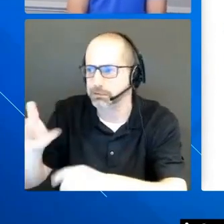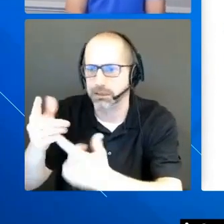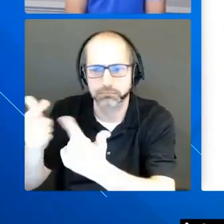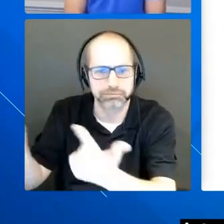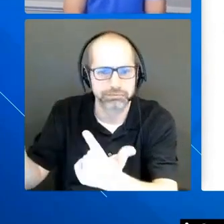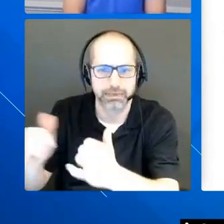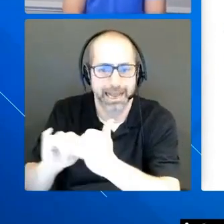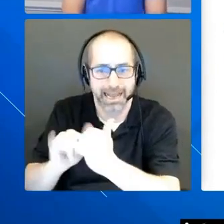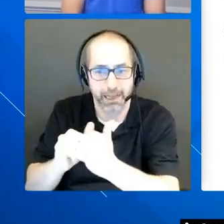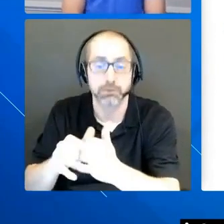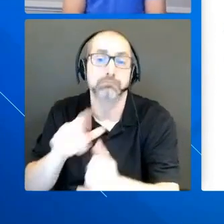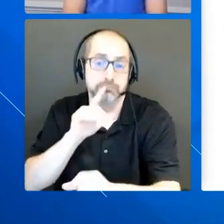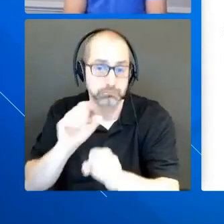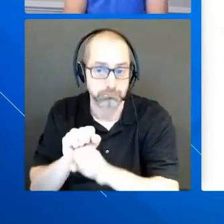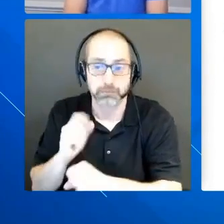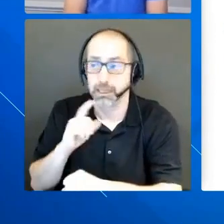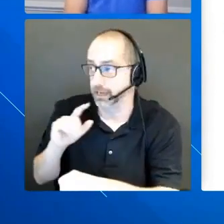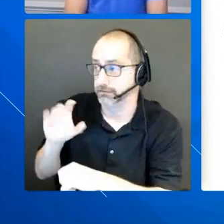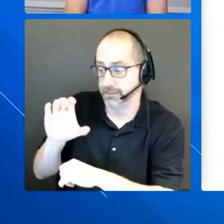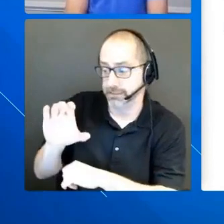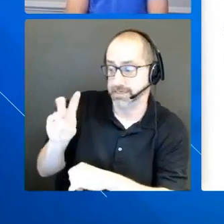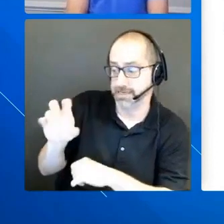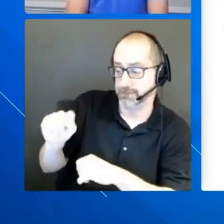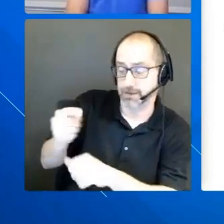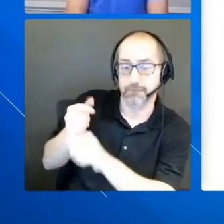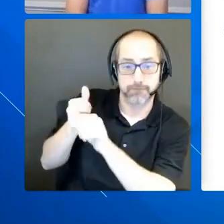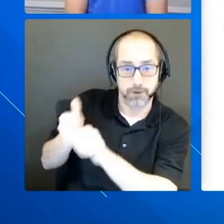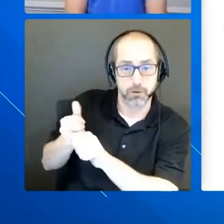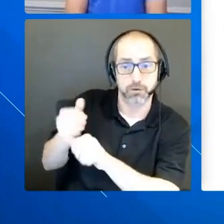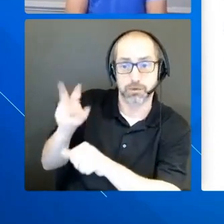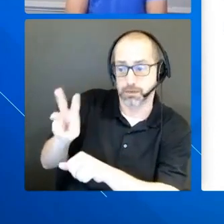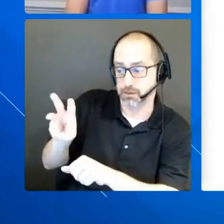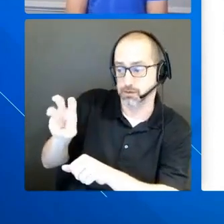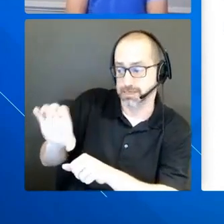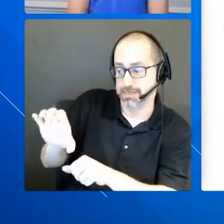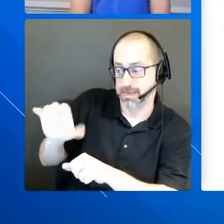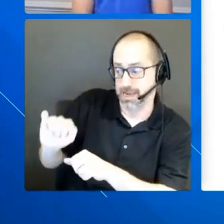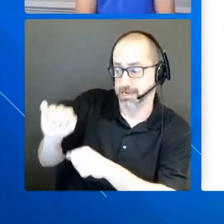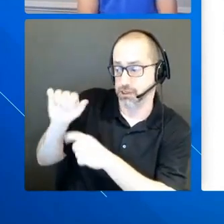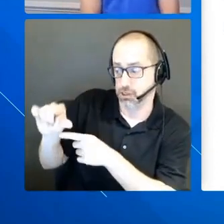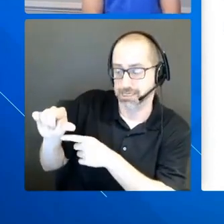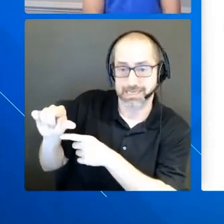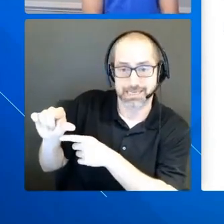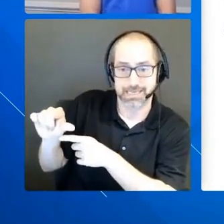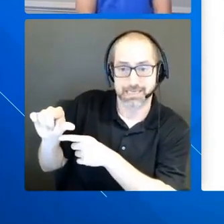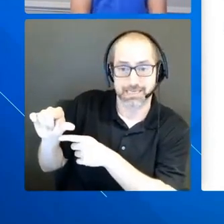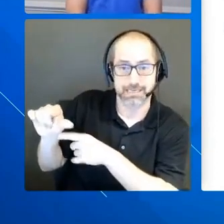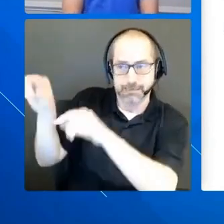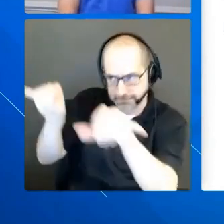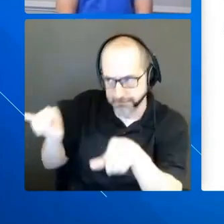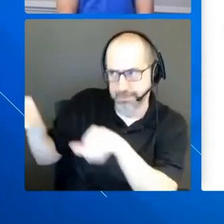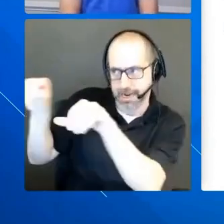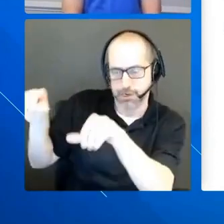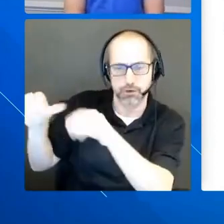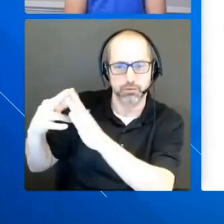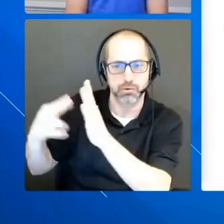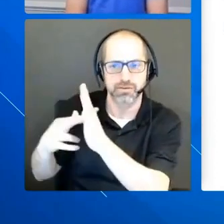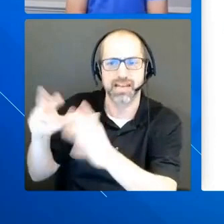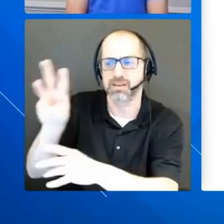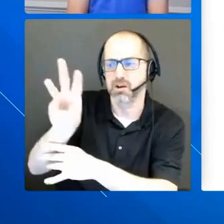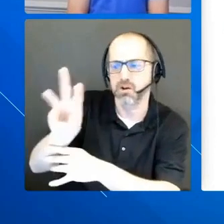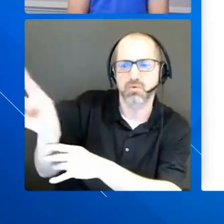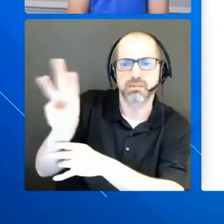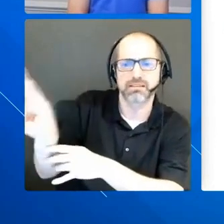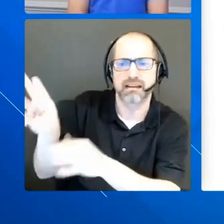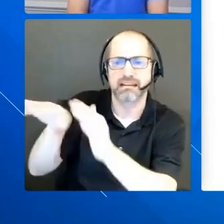There are standards. Cvent follows WCAG, WCAG, stands for Web Content Accessibility Guidelines. We